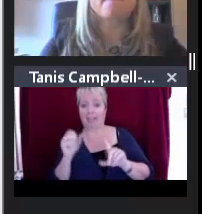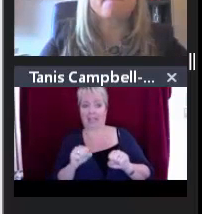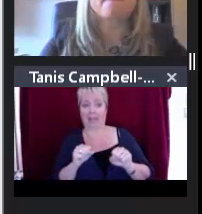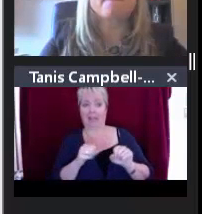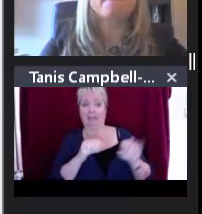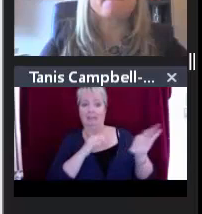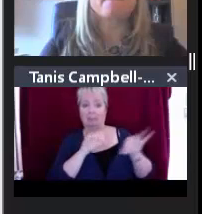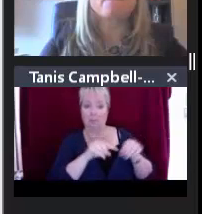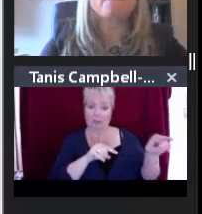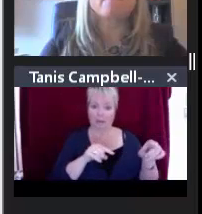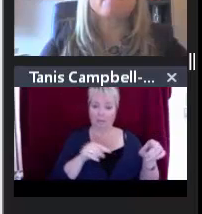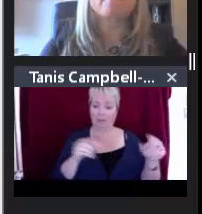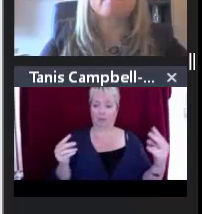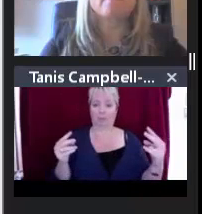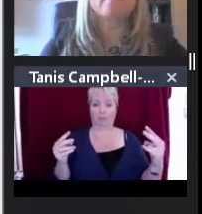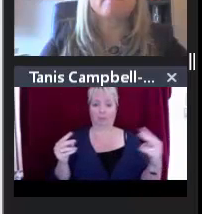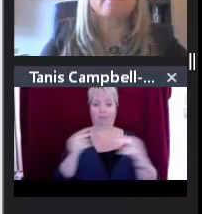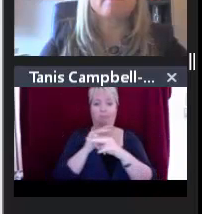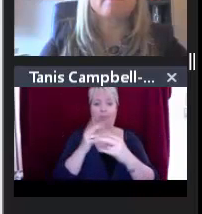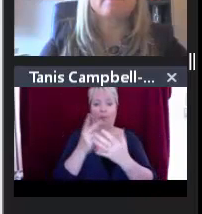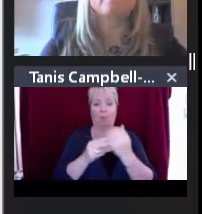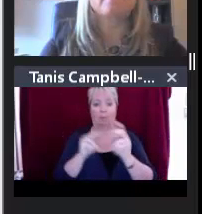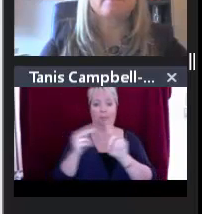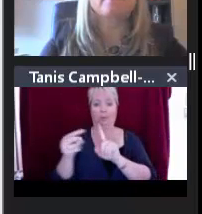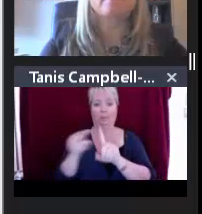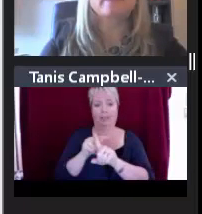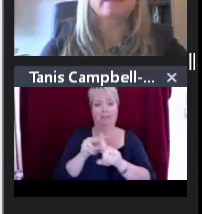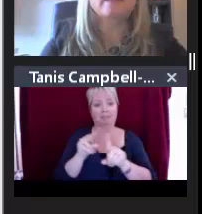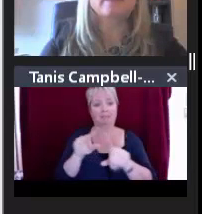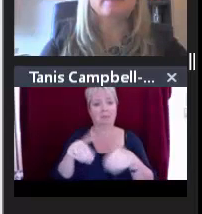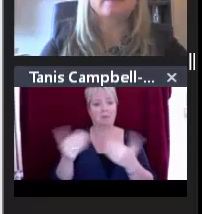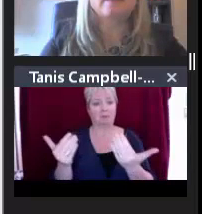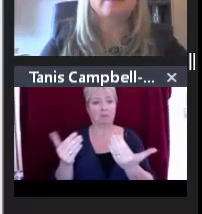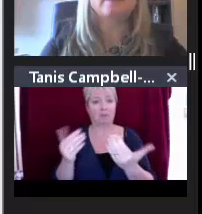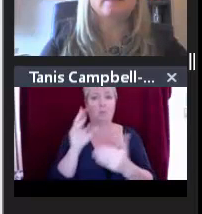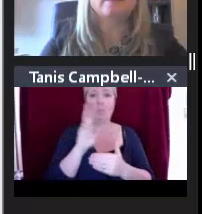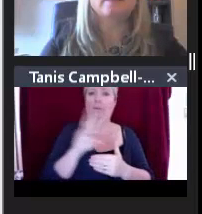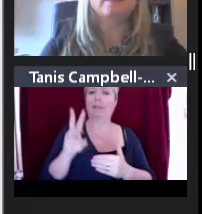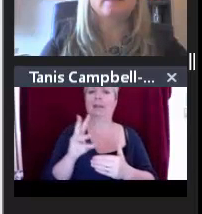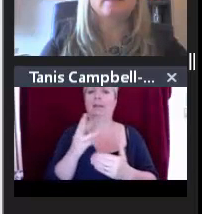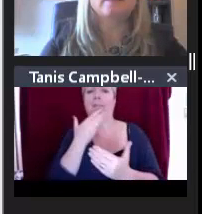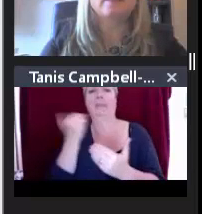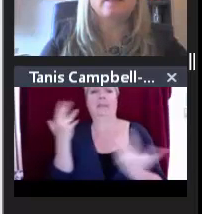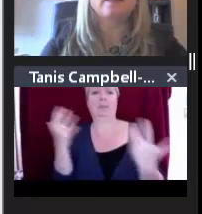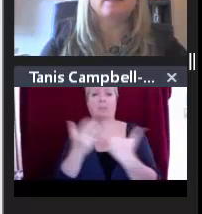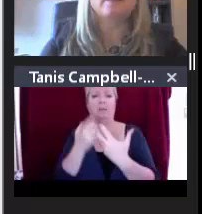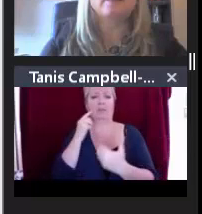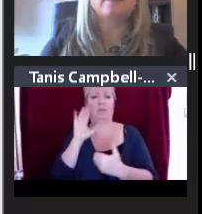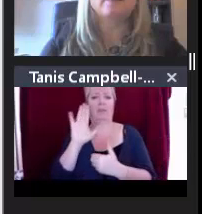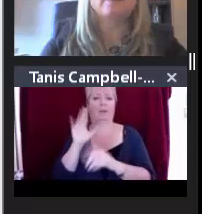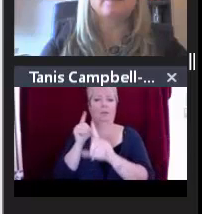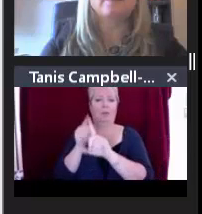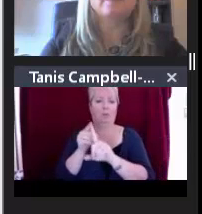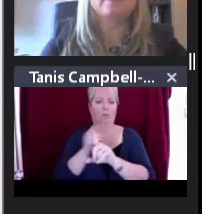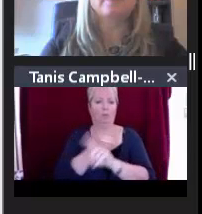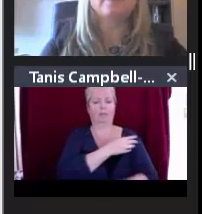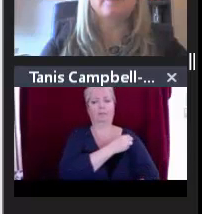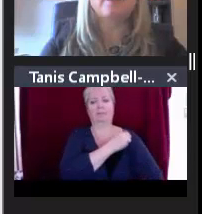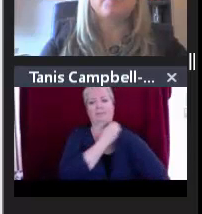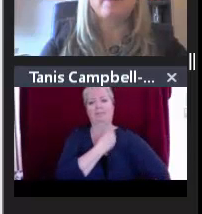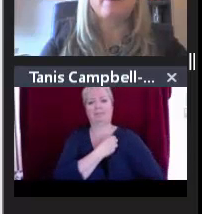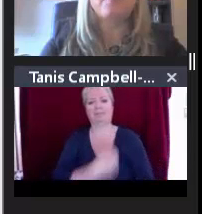what kind of information and what kind of website they need to find what they are looking